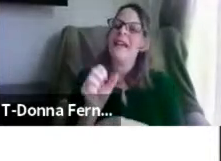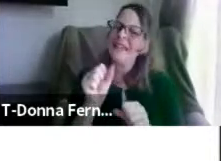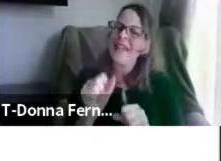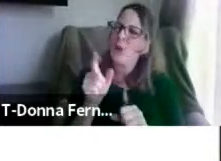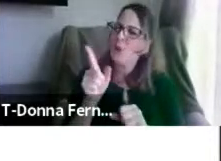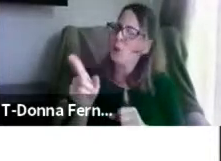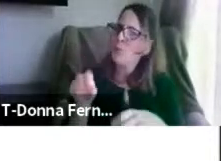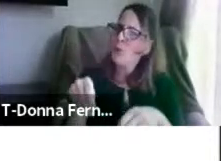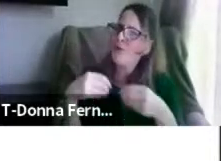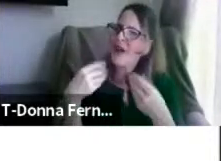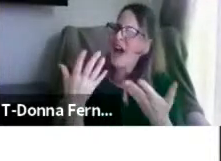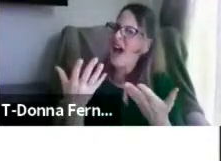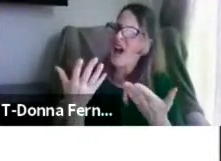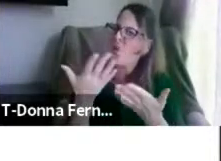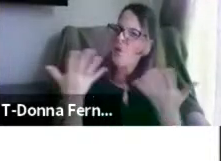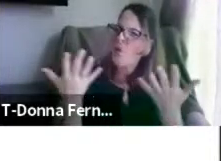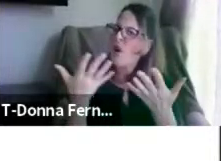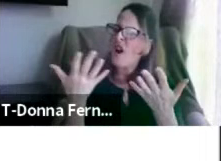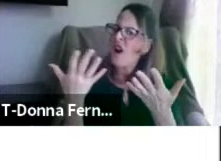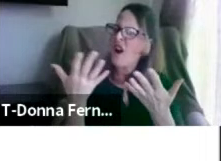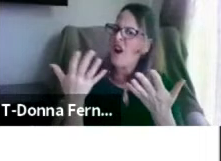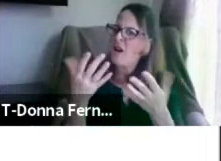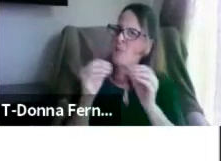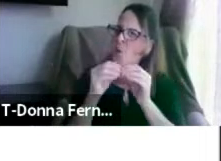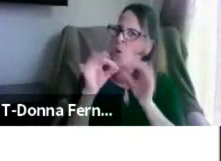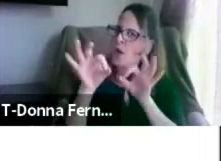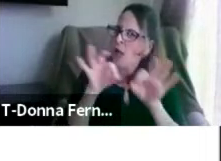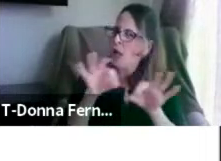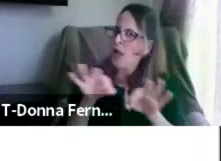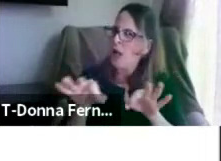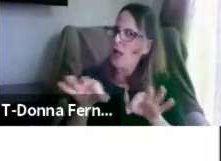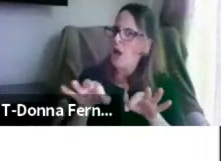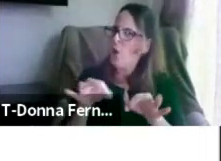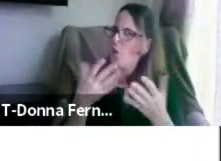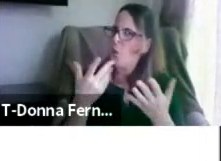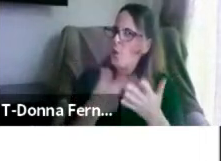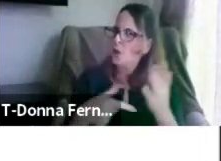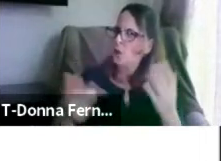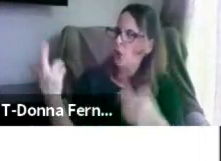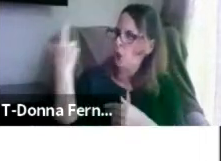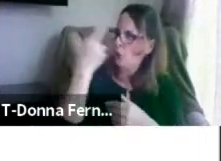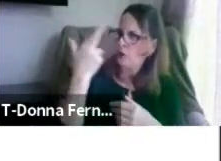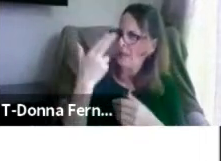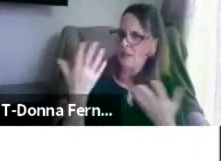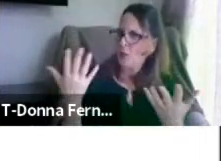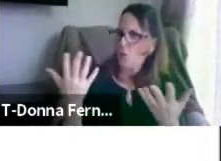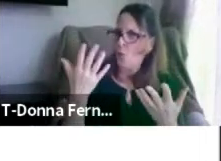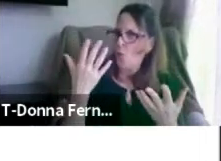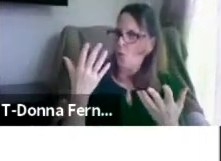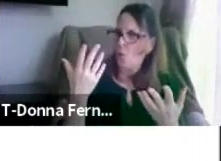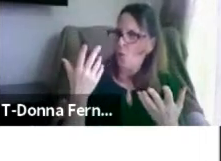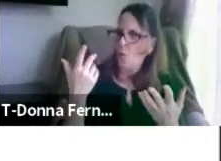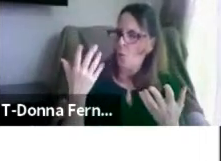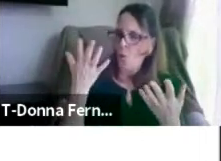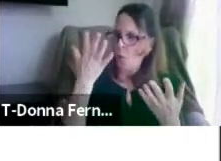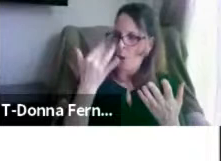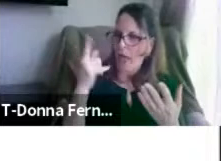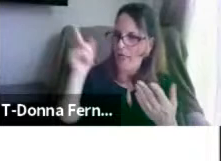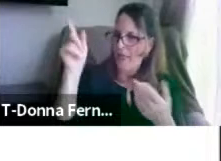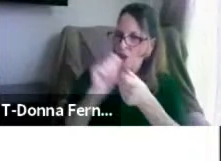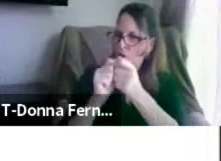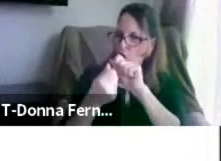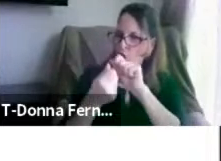Can you provide any background or maybe any possible rationale for that or the thinking or what made them